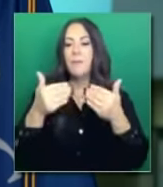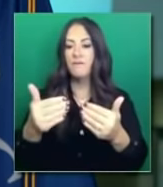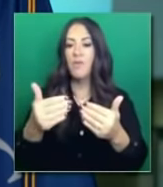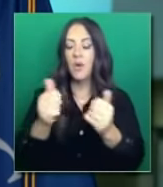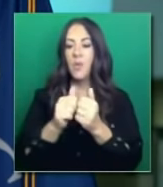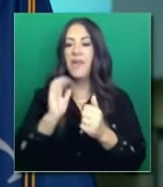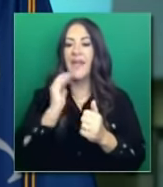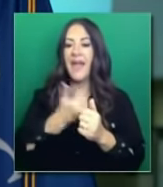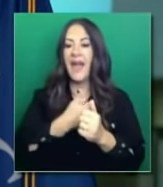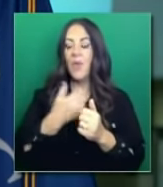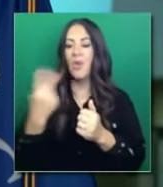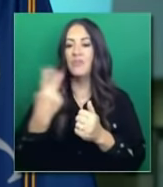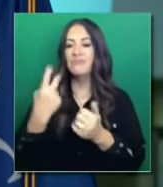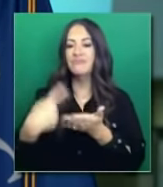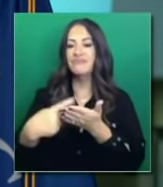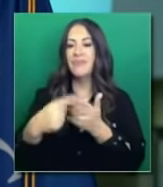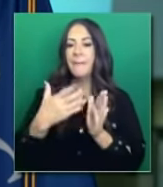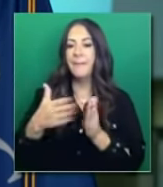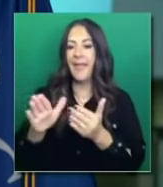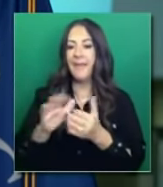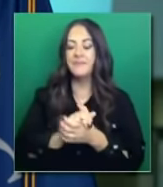on Linda